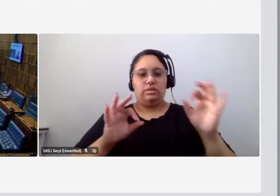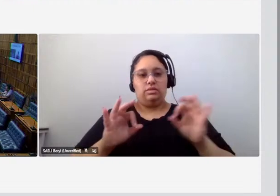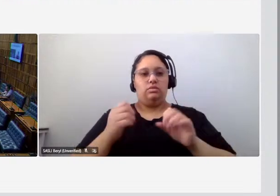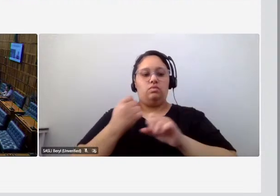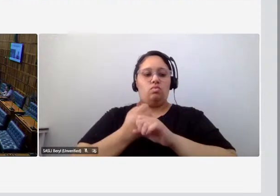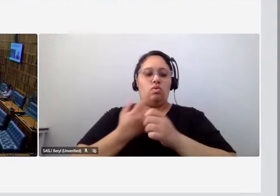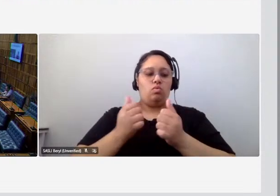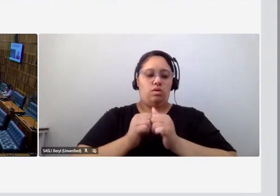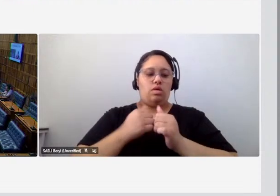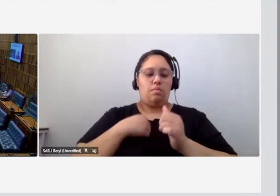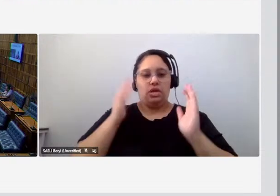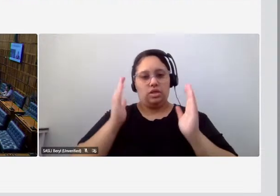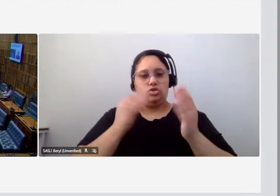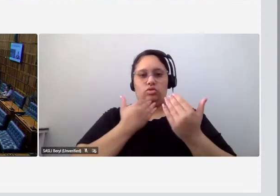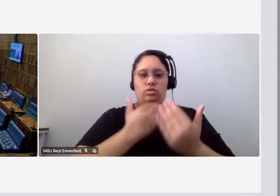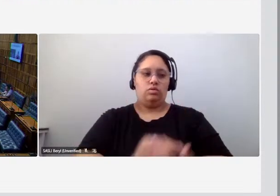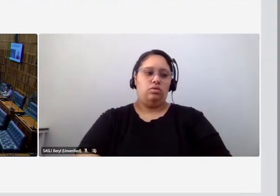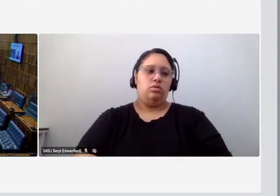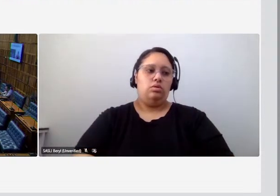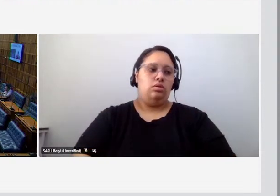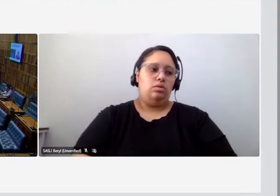attention. Thank you.